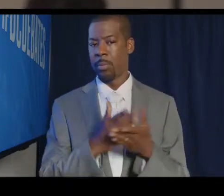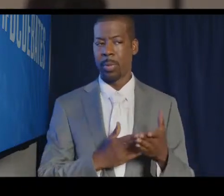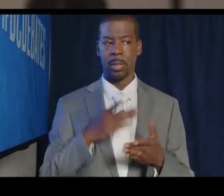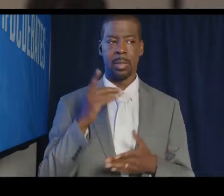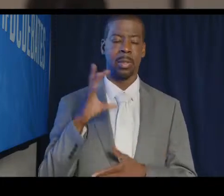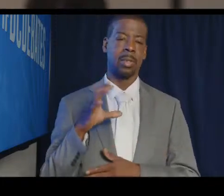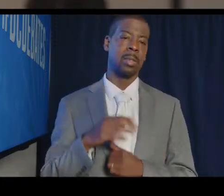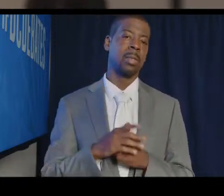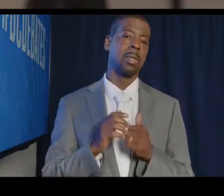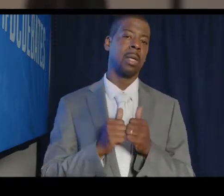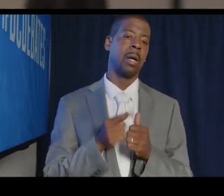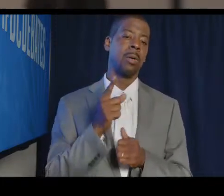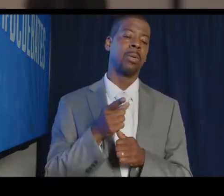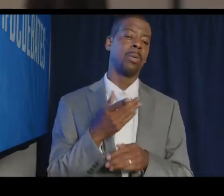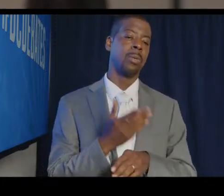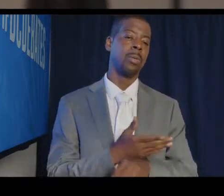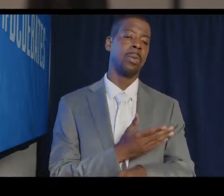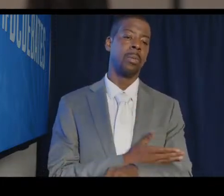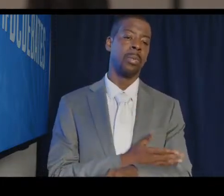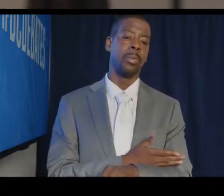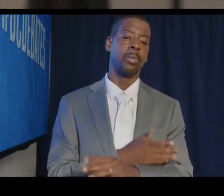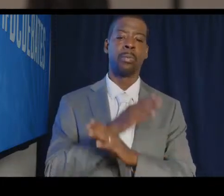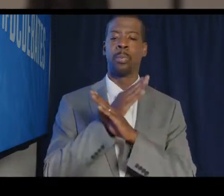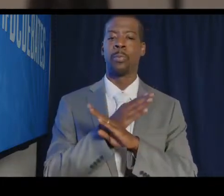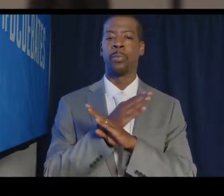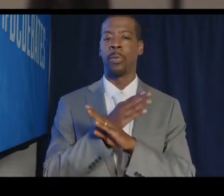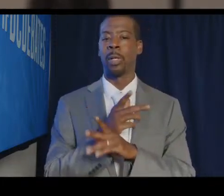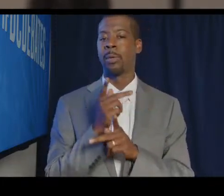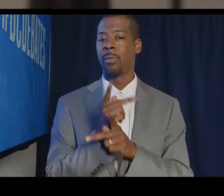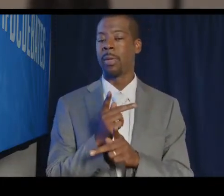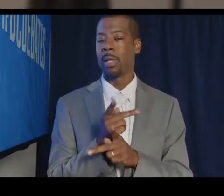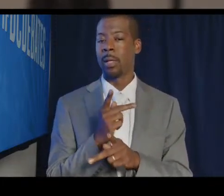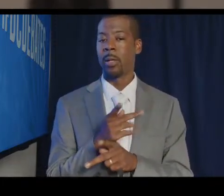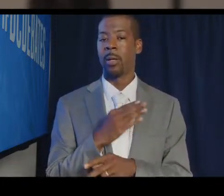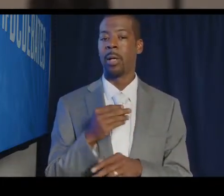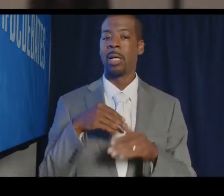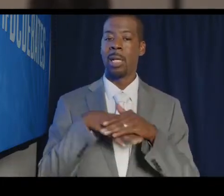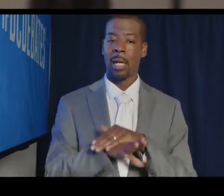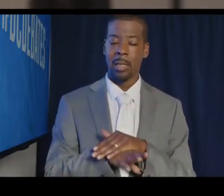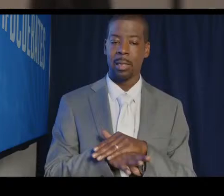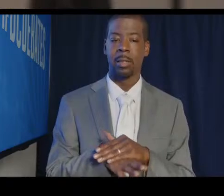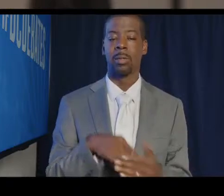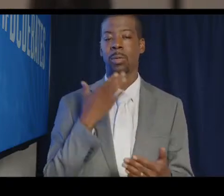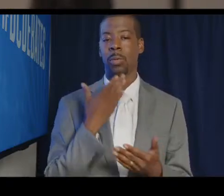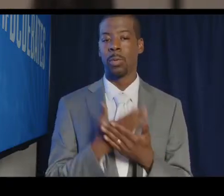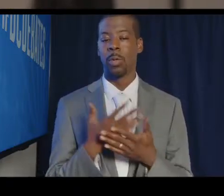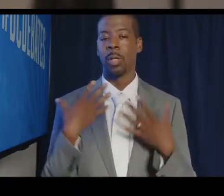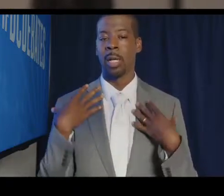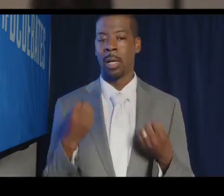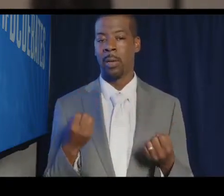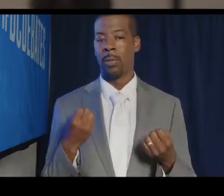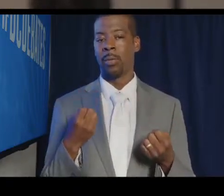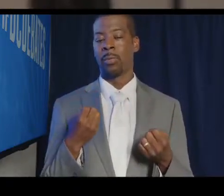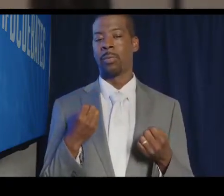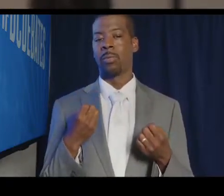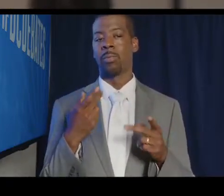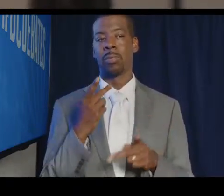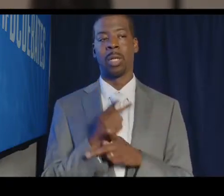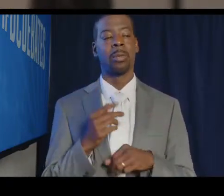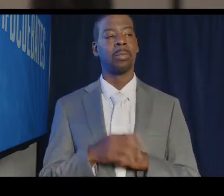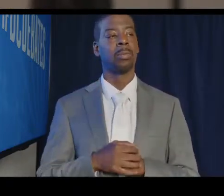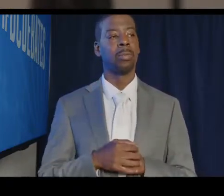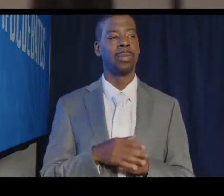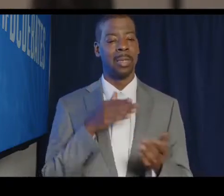you improve preventative care and access to primary care providers, particularly in underserved Southeast